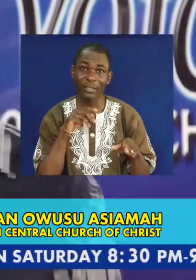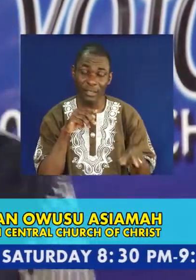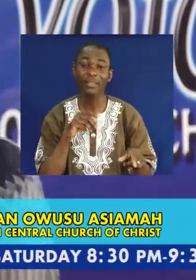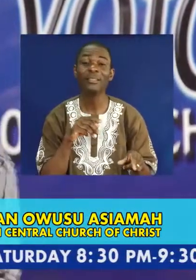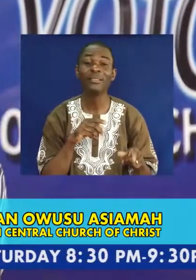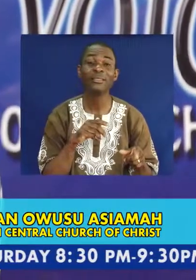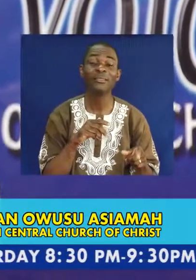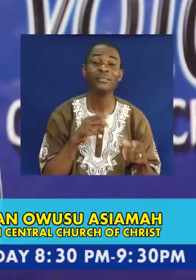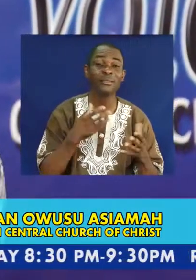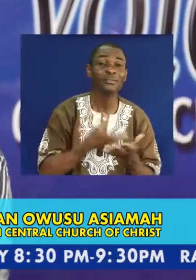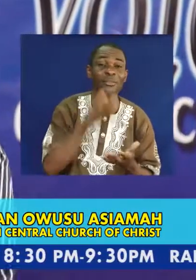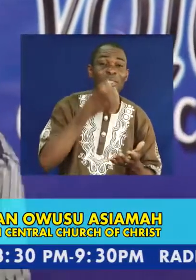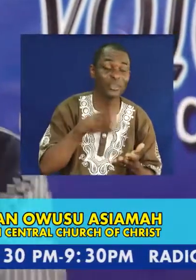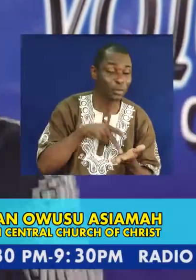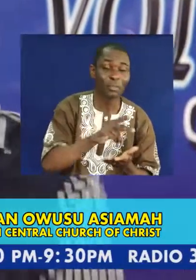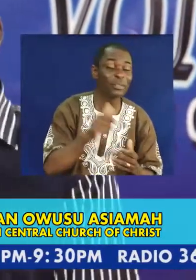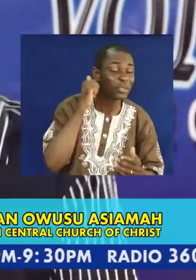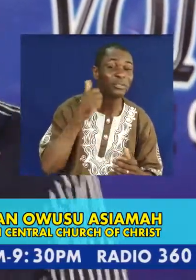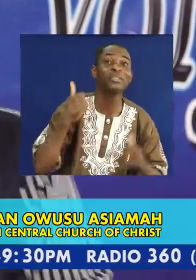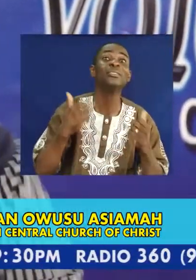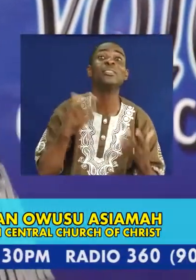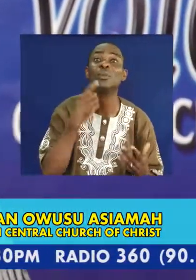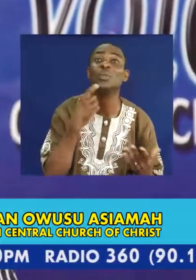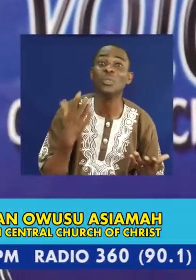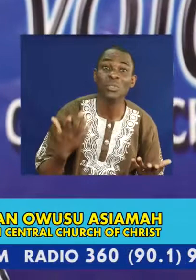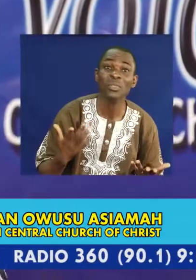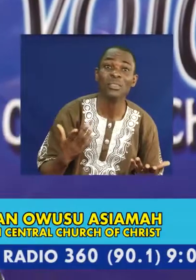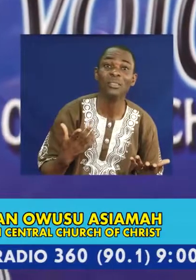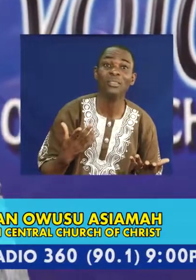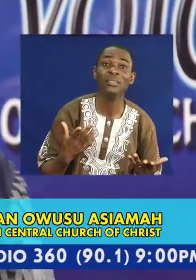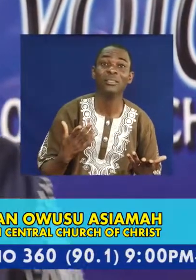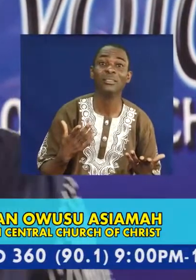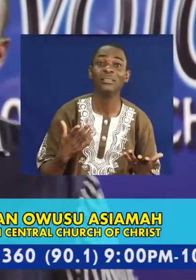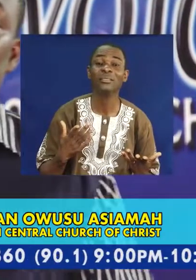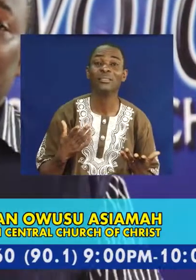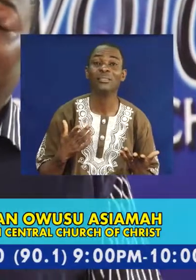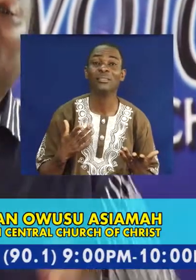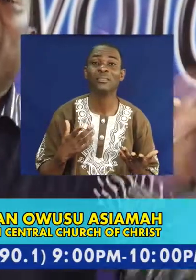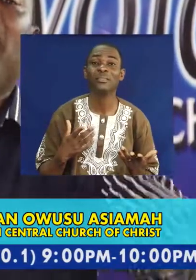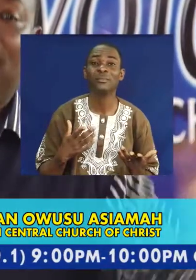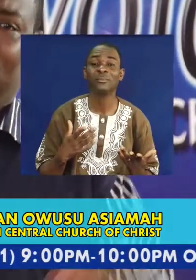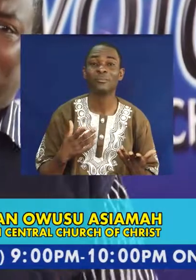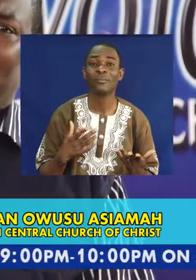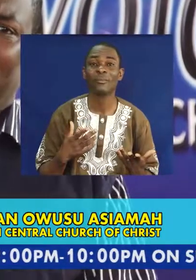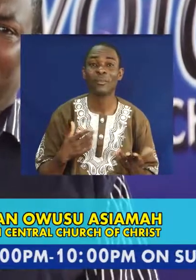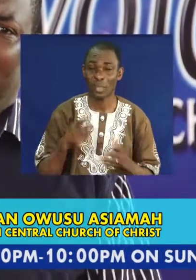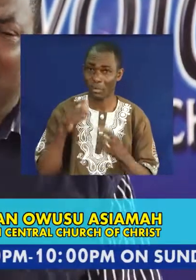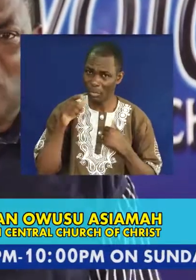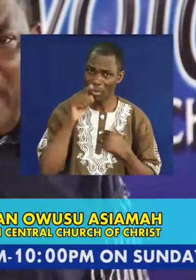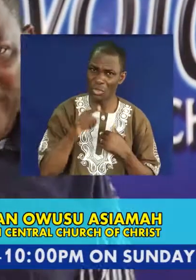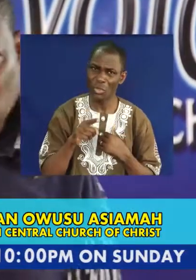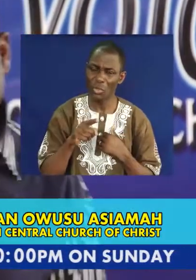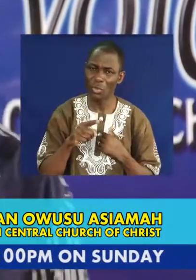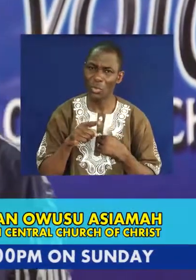ya ka no sa etia NDC fo a obefo kwa bia so de defend ene ye ne ene ye ne